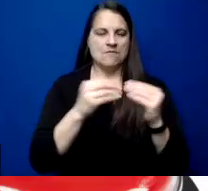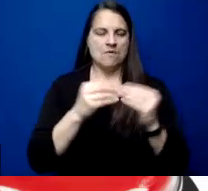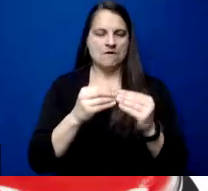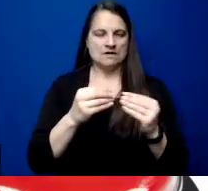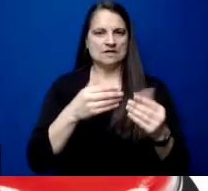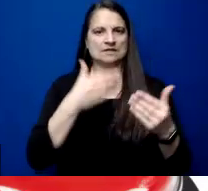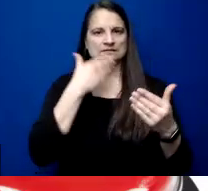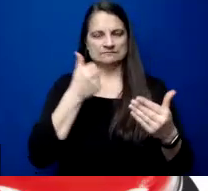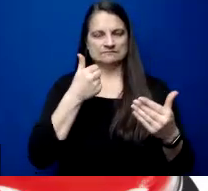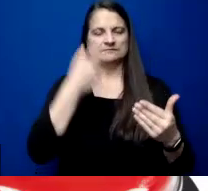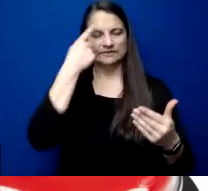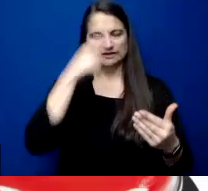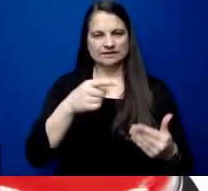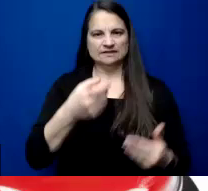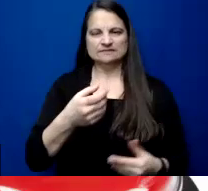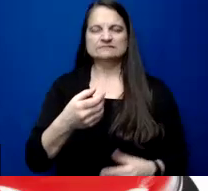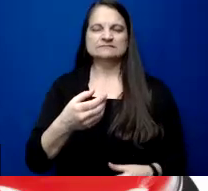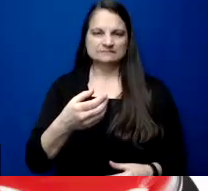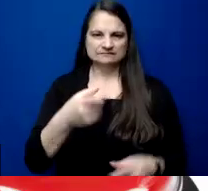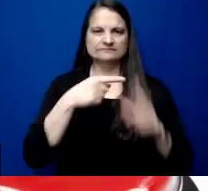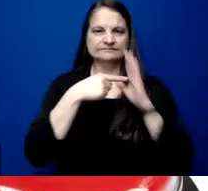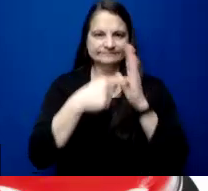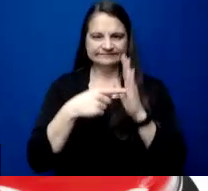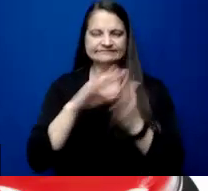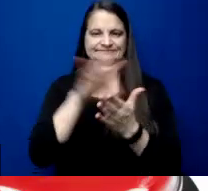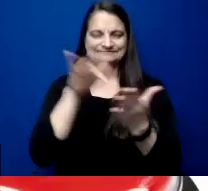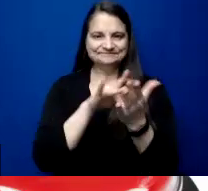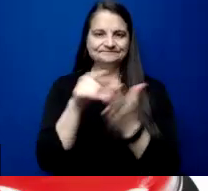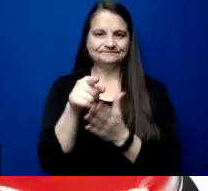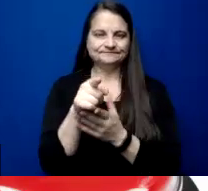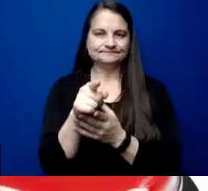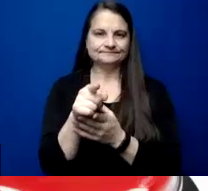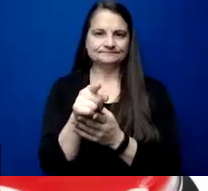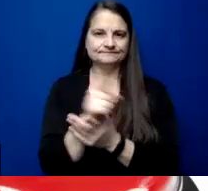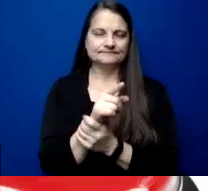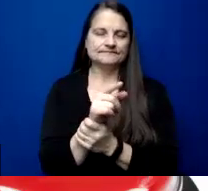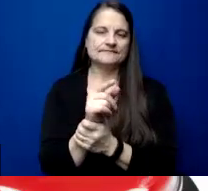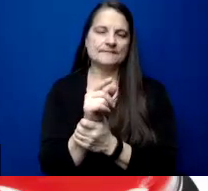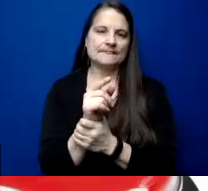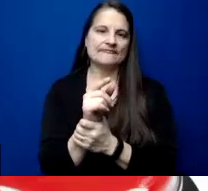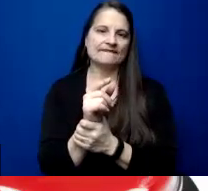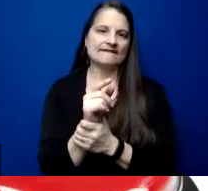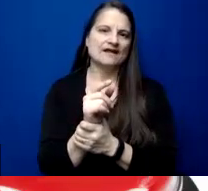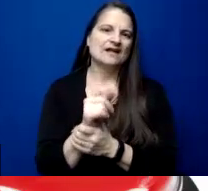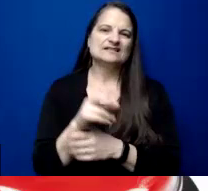you, this one that's shown on the slide in the middle here has a like navy blue